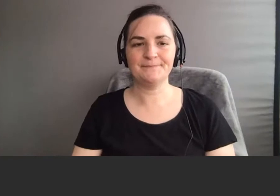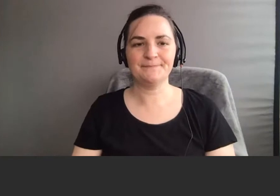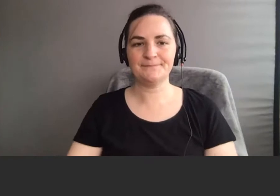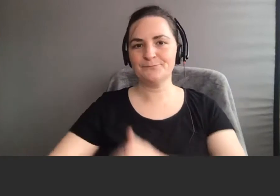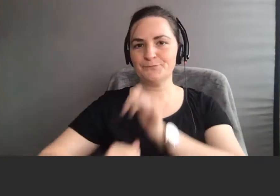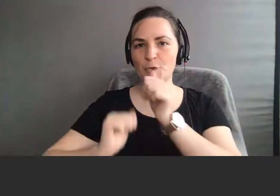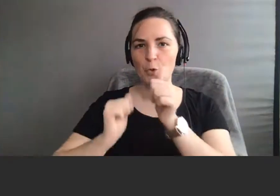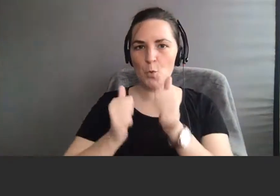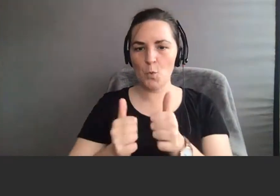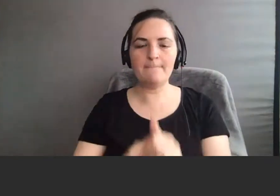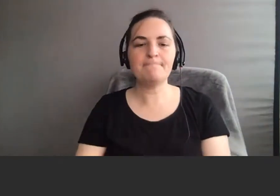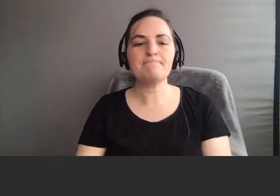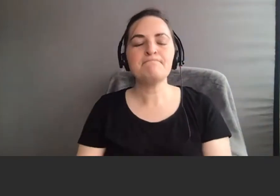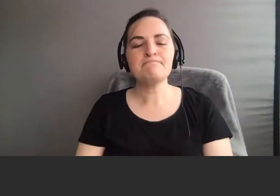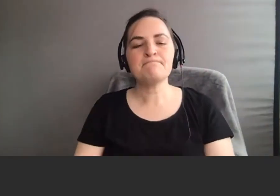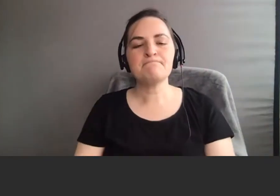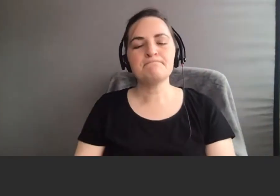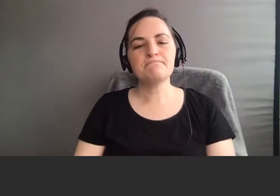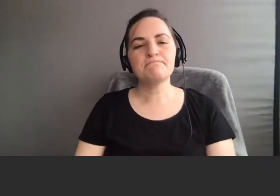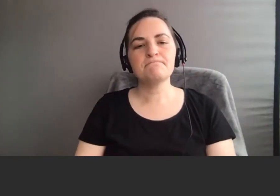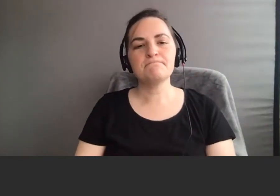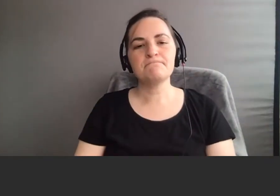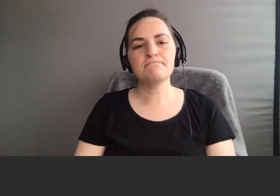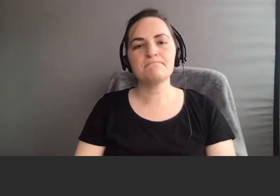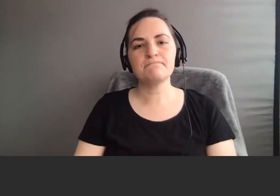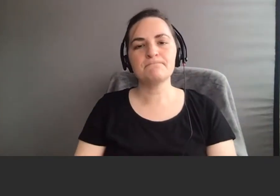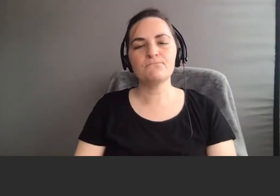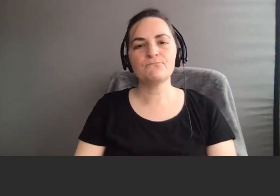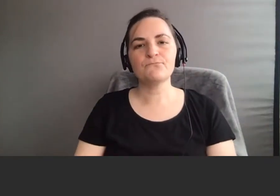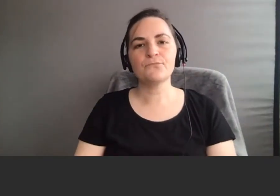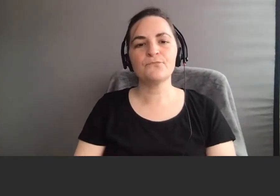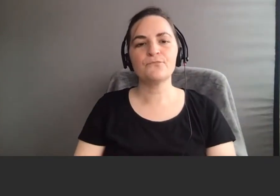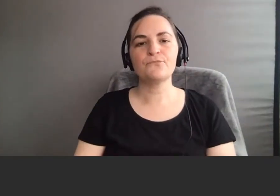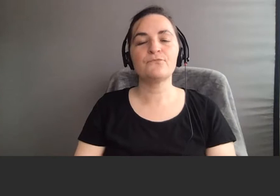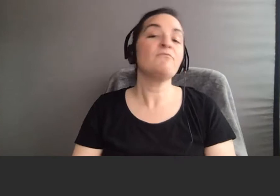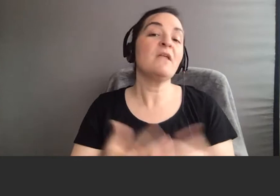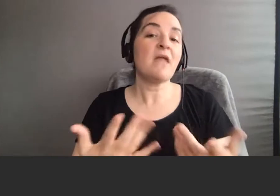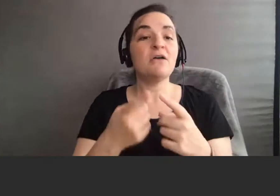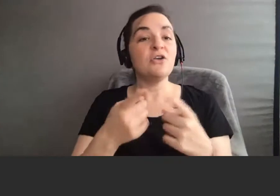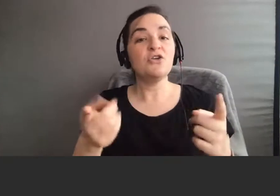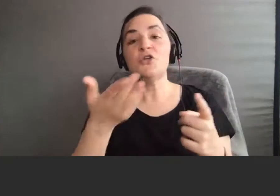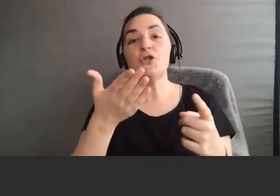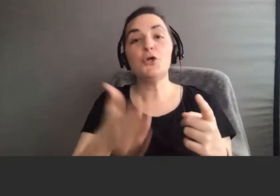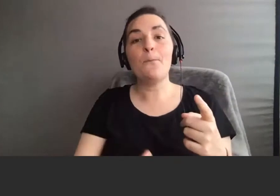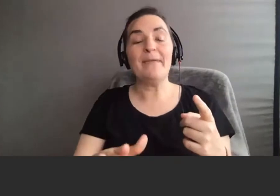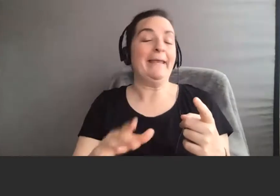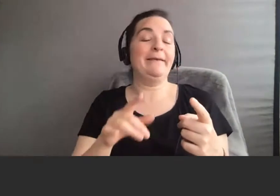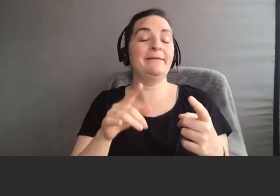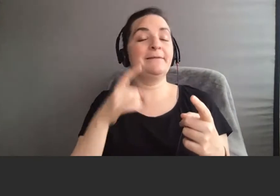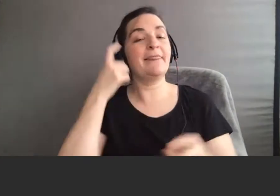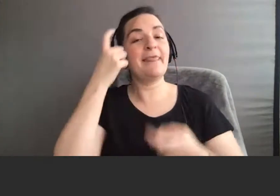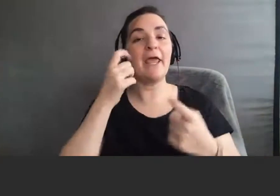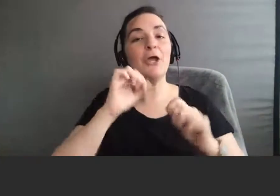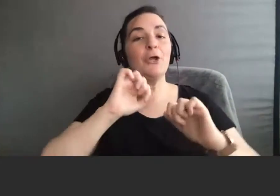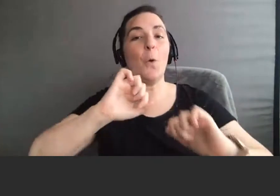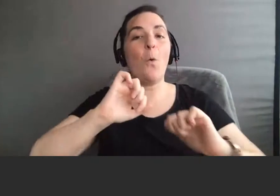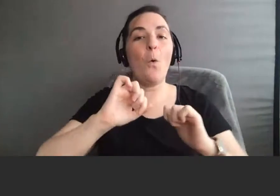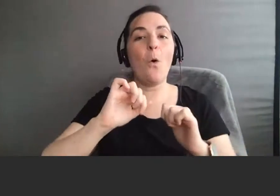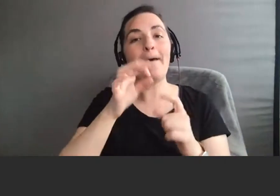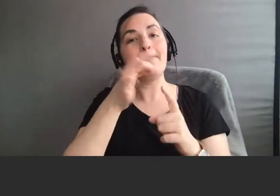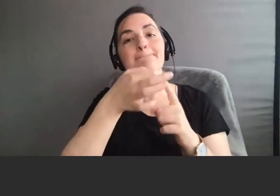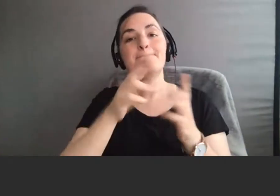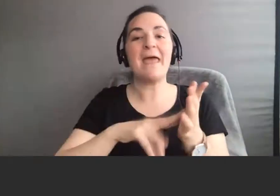Cool. I guess a thing to think about now, because you've already in your pen portraits, you've talked about your organisation skills. A thing to think